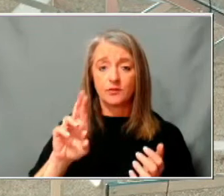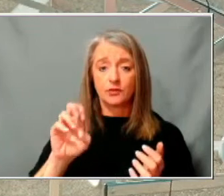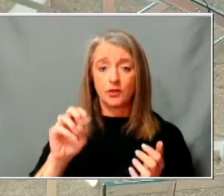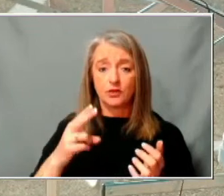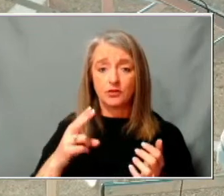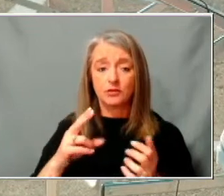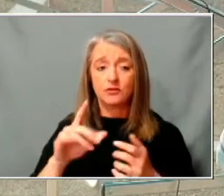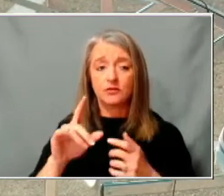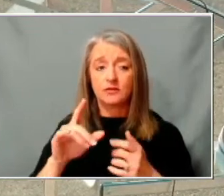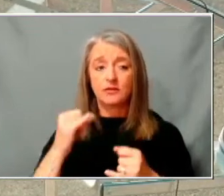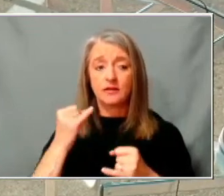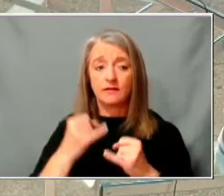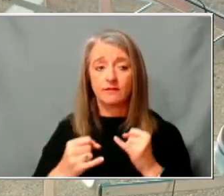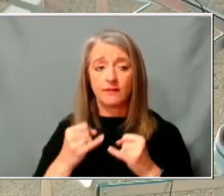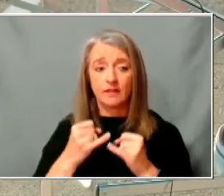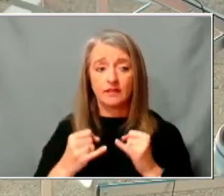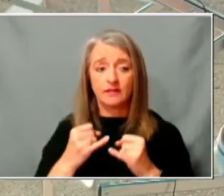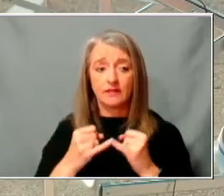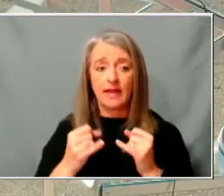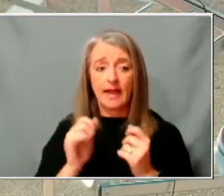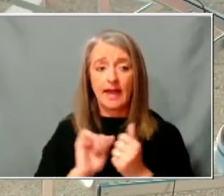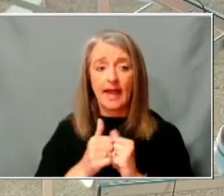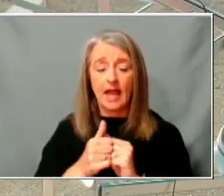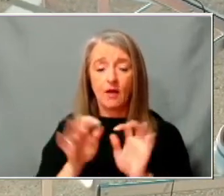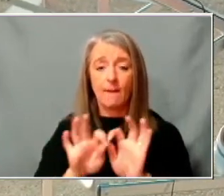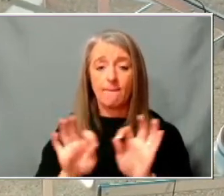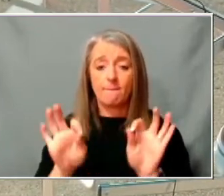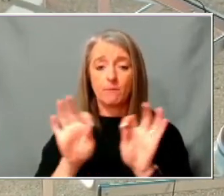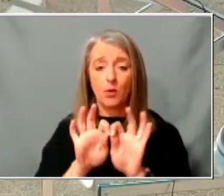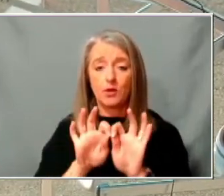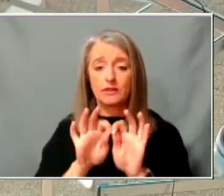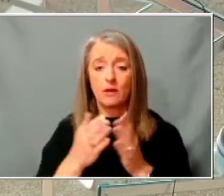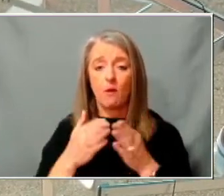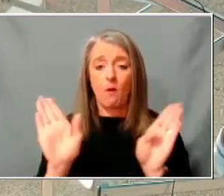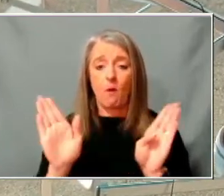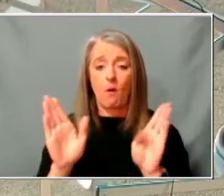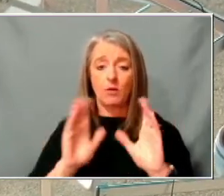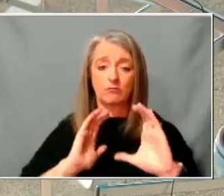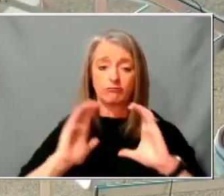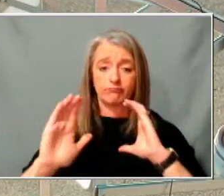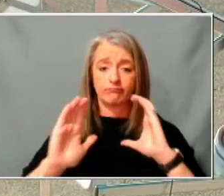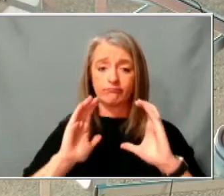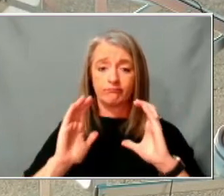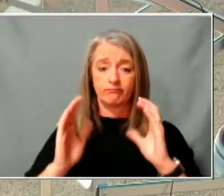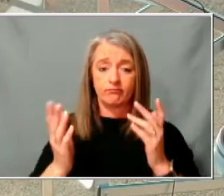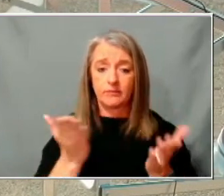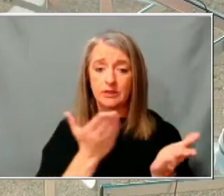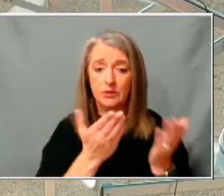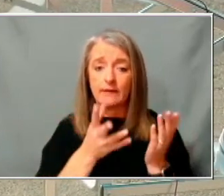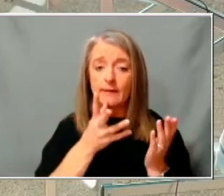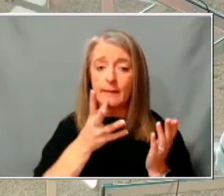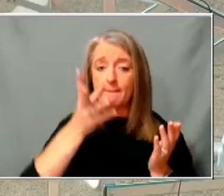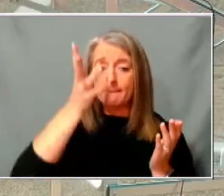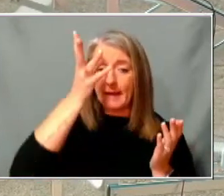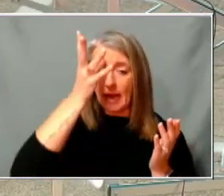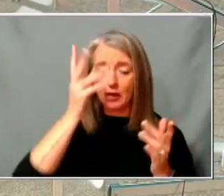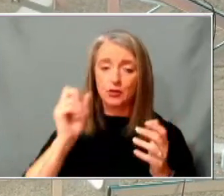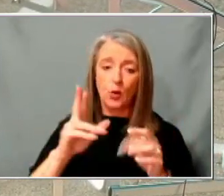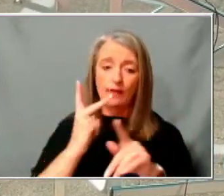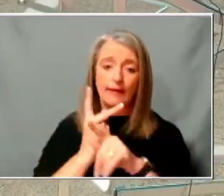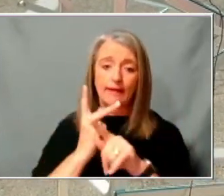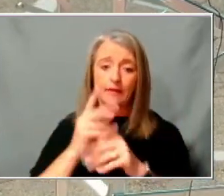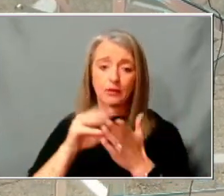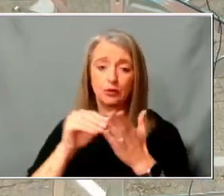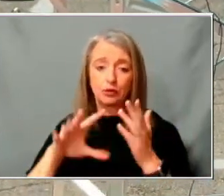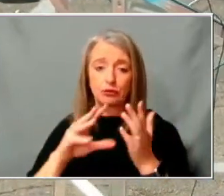but I want you to let us know just how important it is to have that open line of communication between the parent or the caregiver and the student